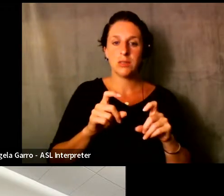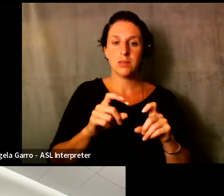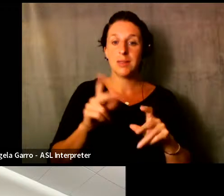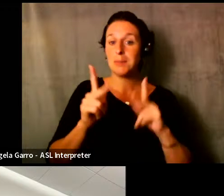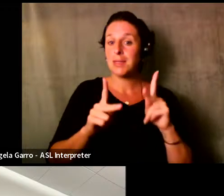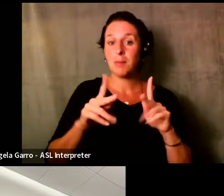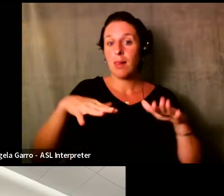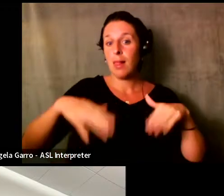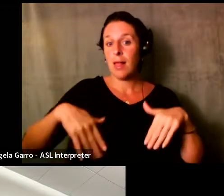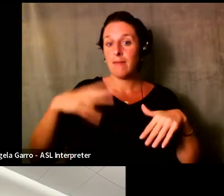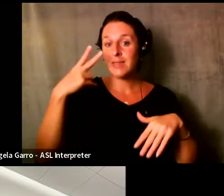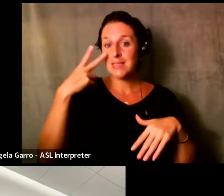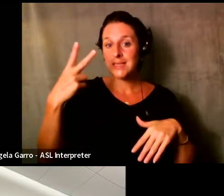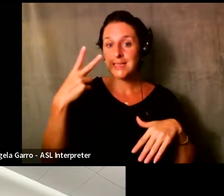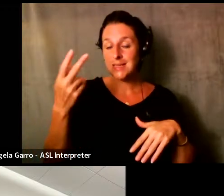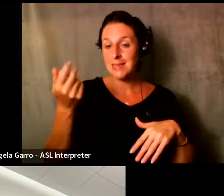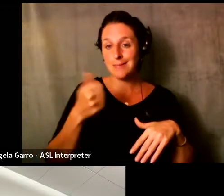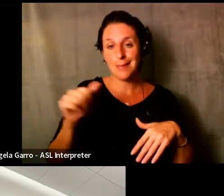seen any